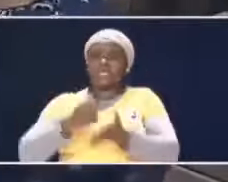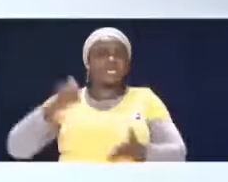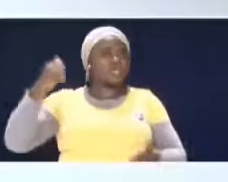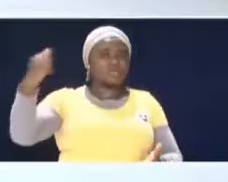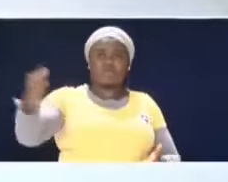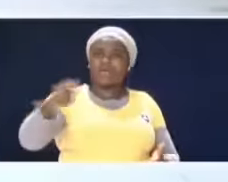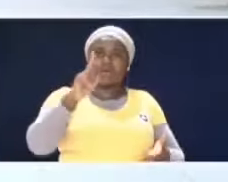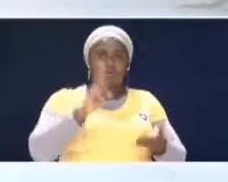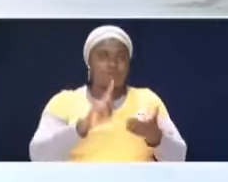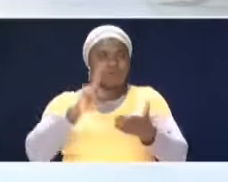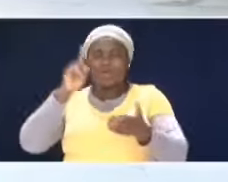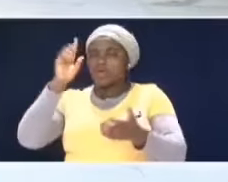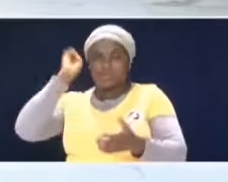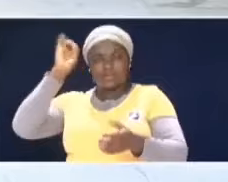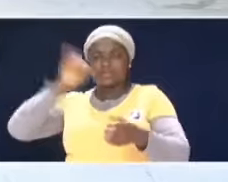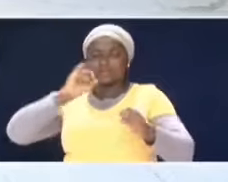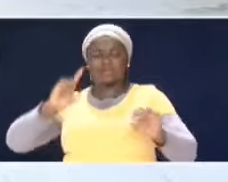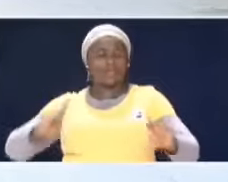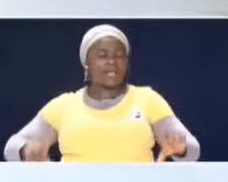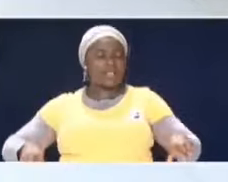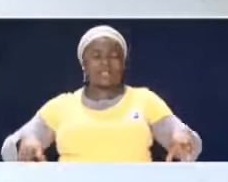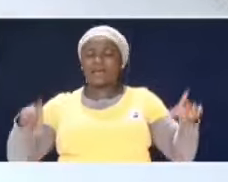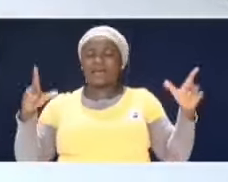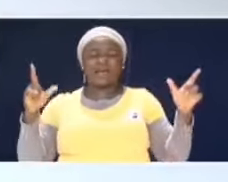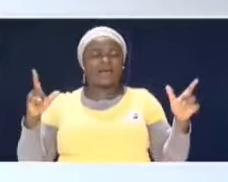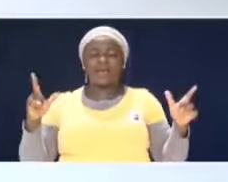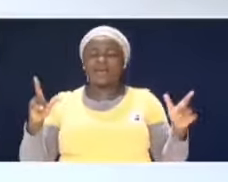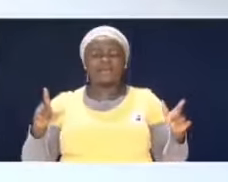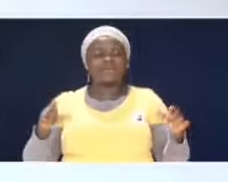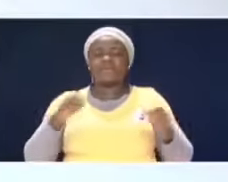Forever. One more time, say, he is alive.